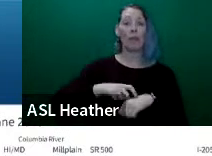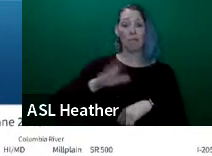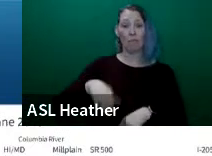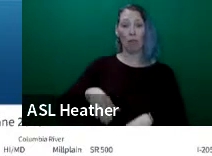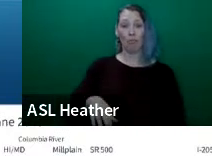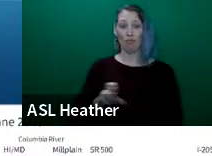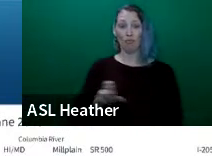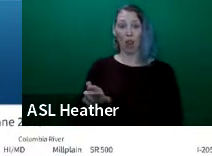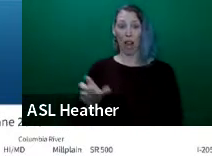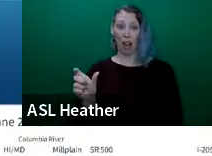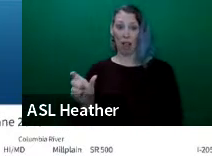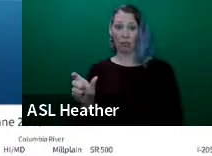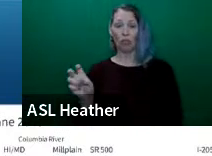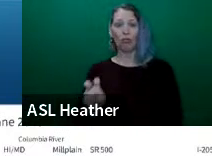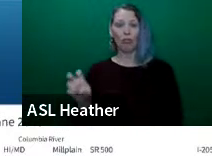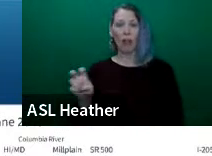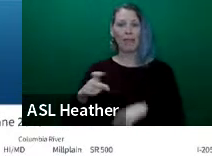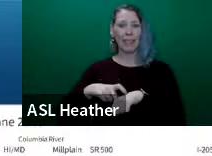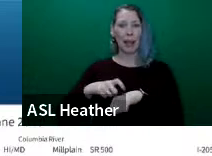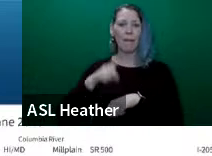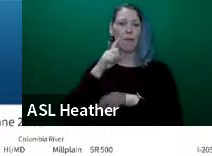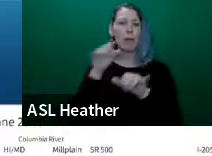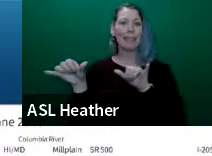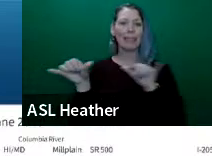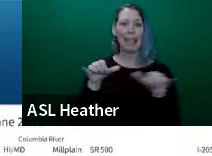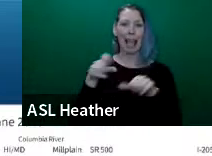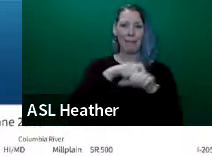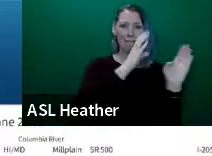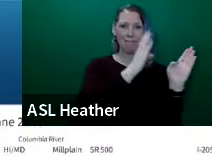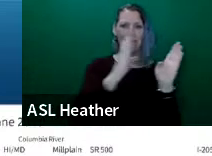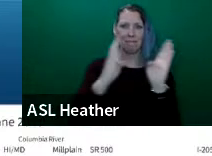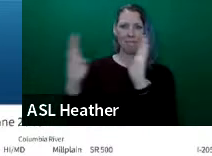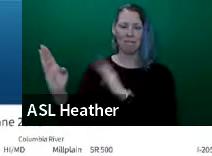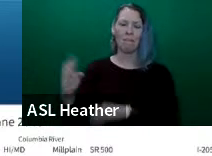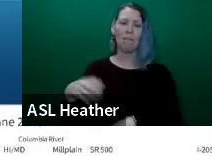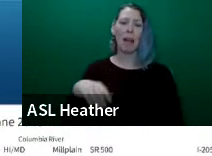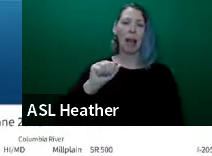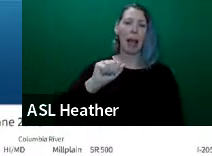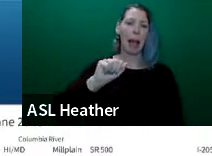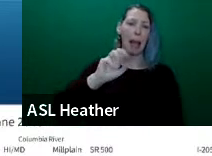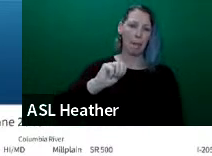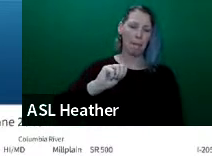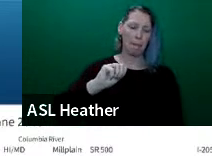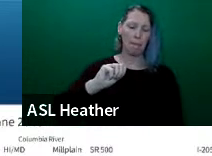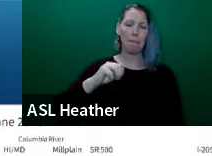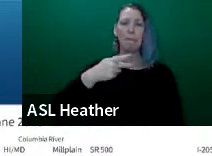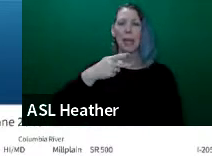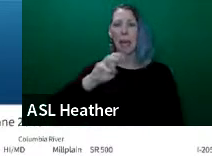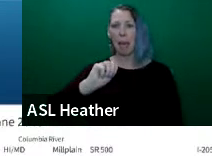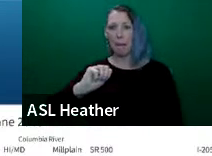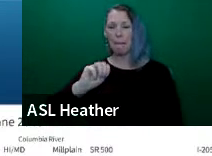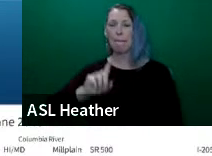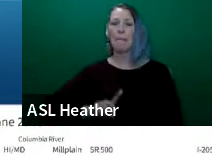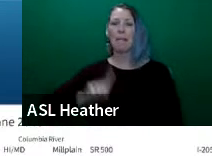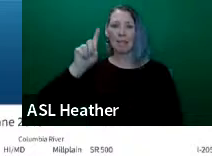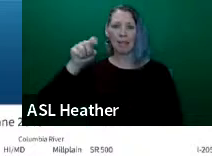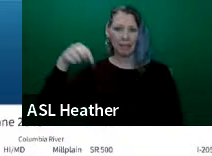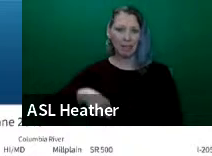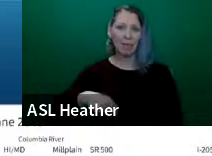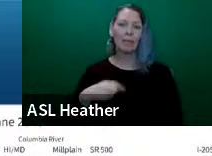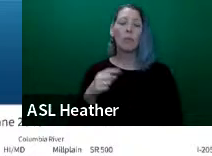corner summarizes those travel time for those same segments, kind of two segments southbound AM, two segments northbound PM. You can see the one